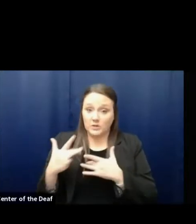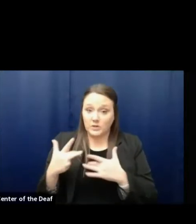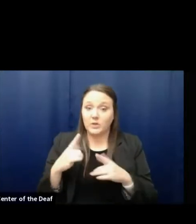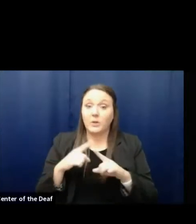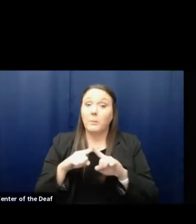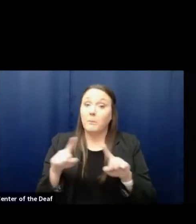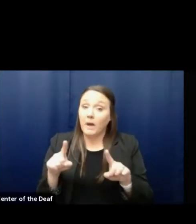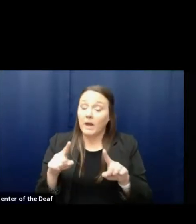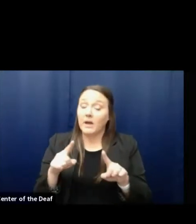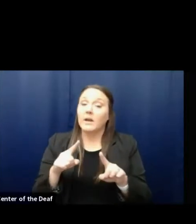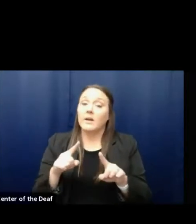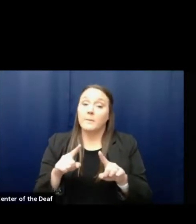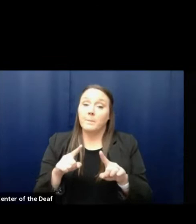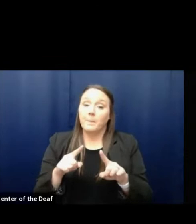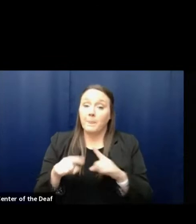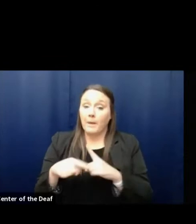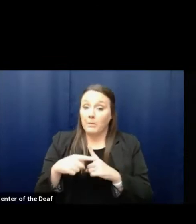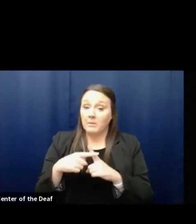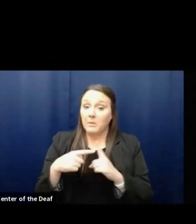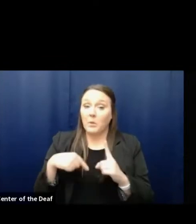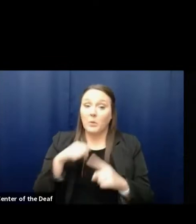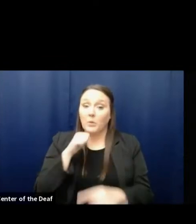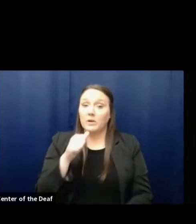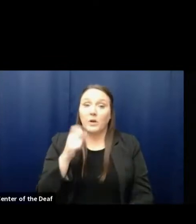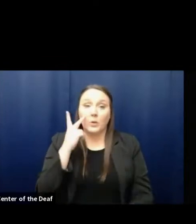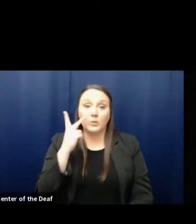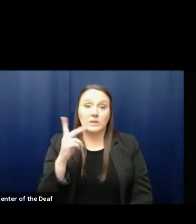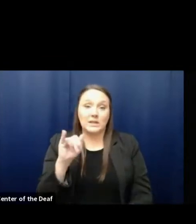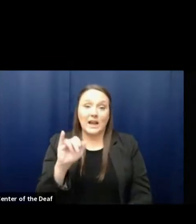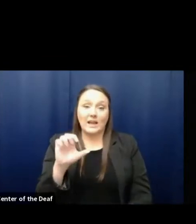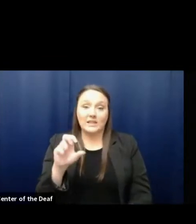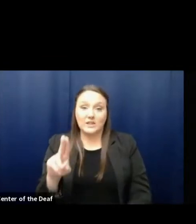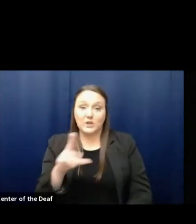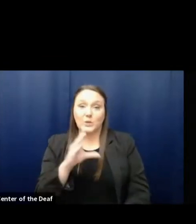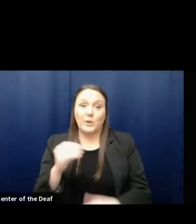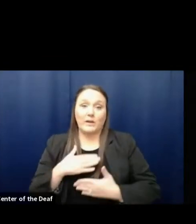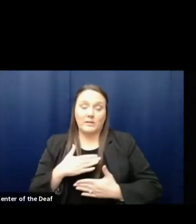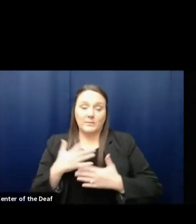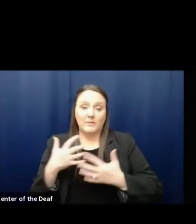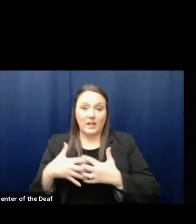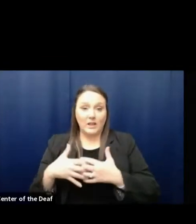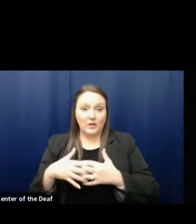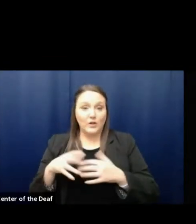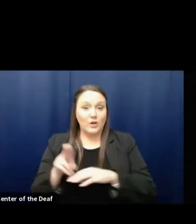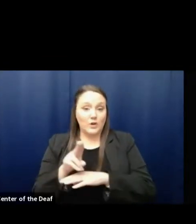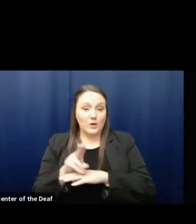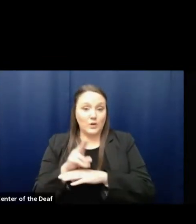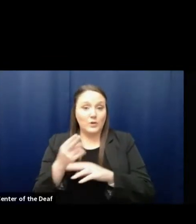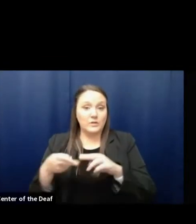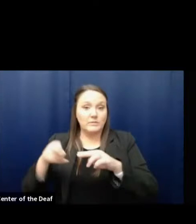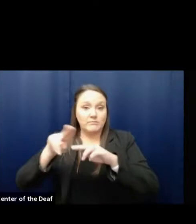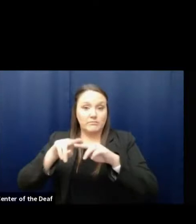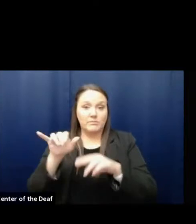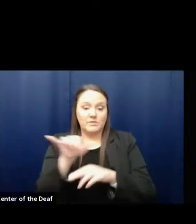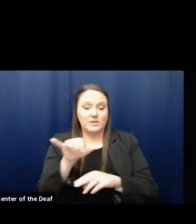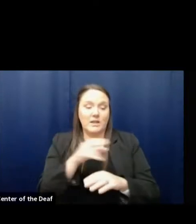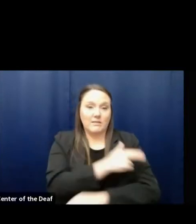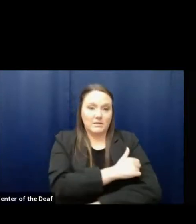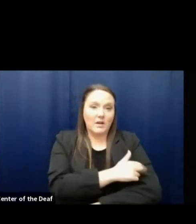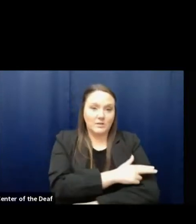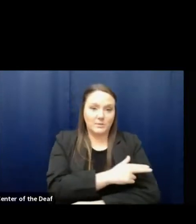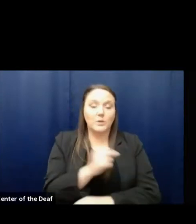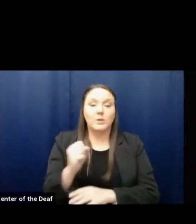plus side, we are not seeing the ICU and ventilator usage go up at the same rate as the hospitalizations. And